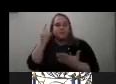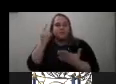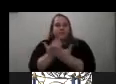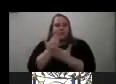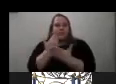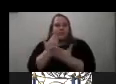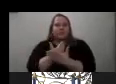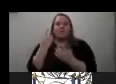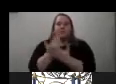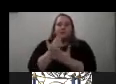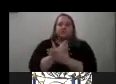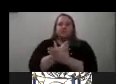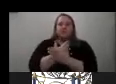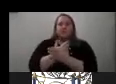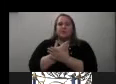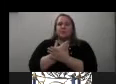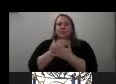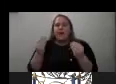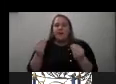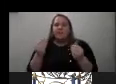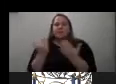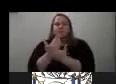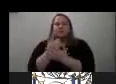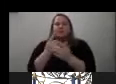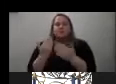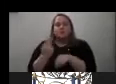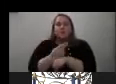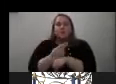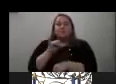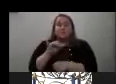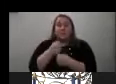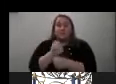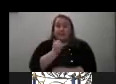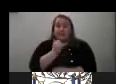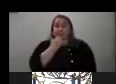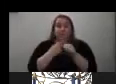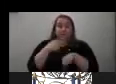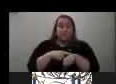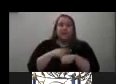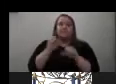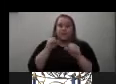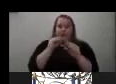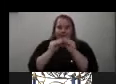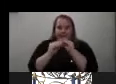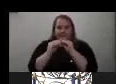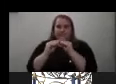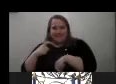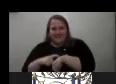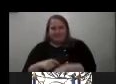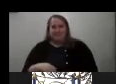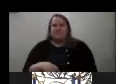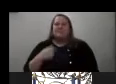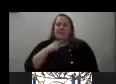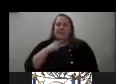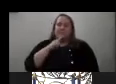there's always new fibers and new things to use. And if you made a mistake the first time around, you could fix it the second. So I was very